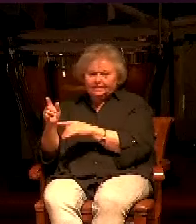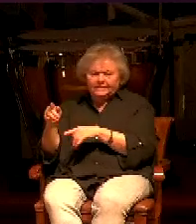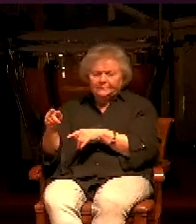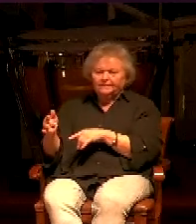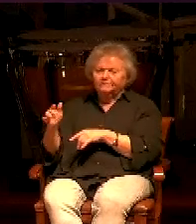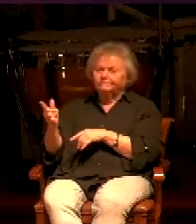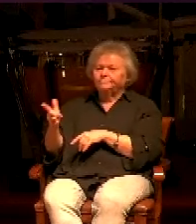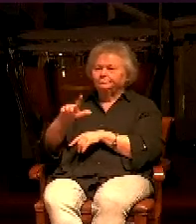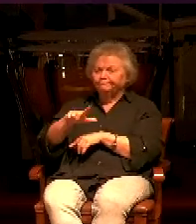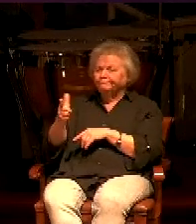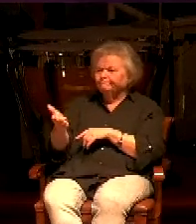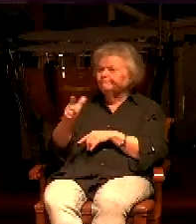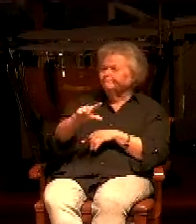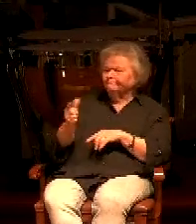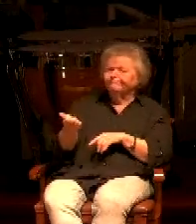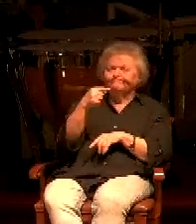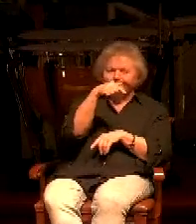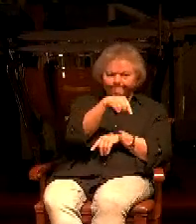Peter wilt.